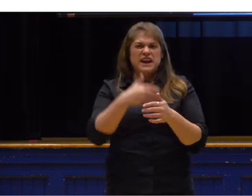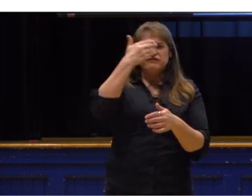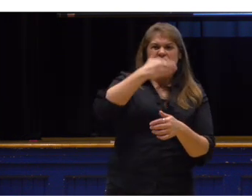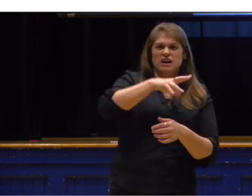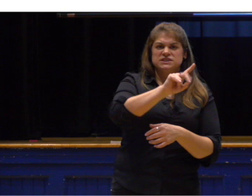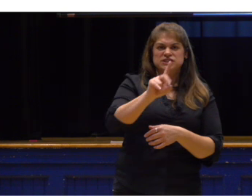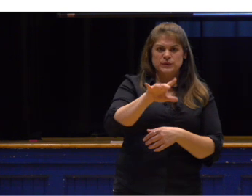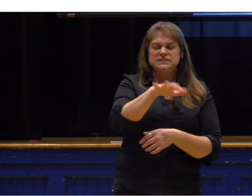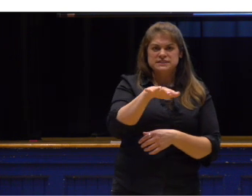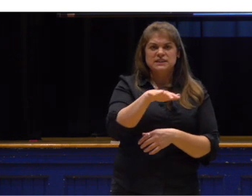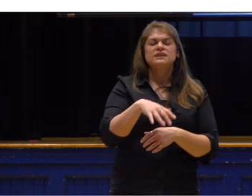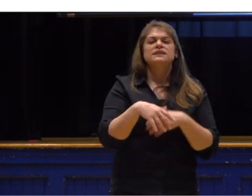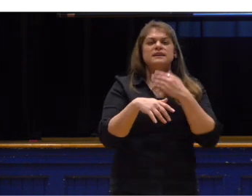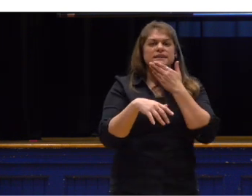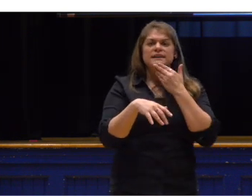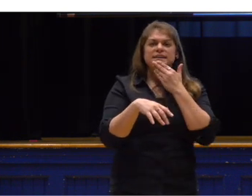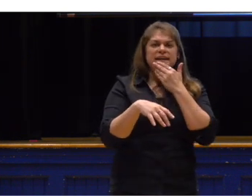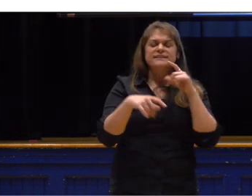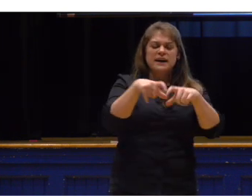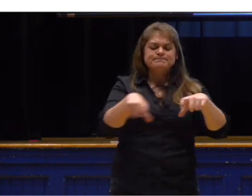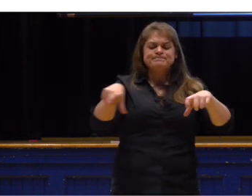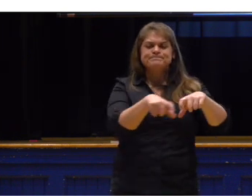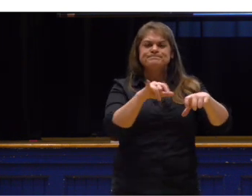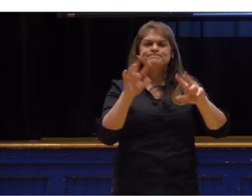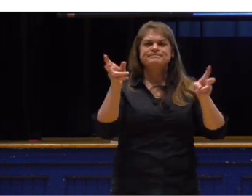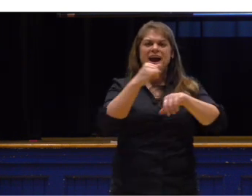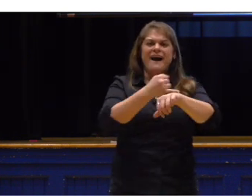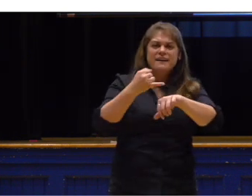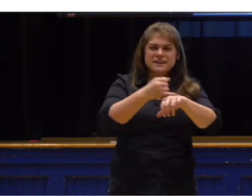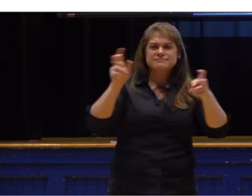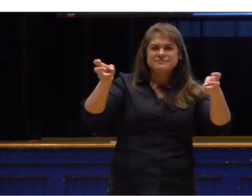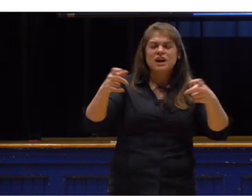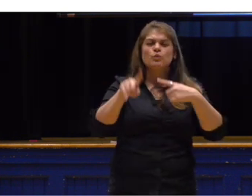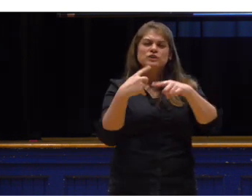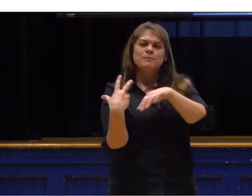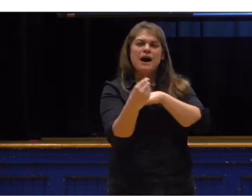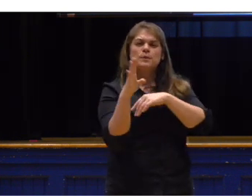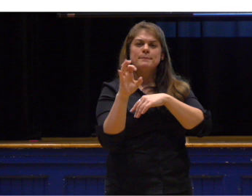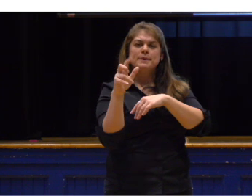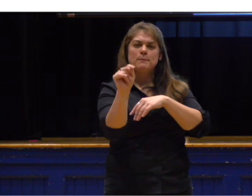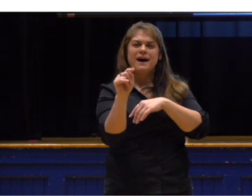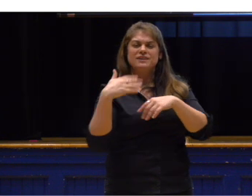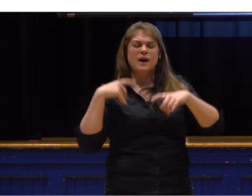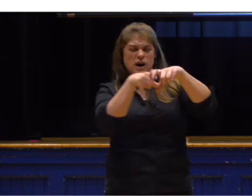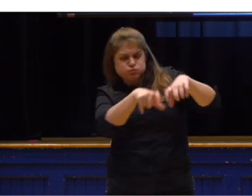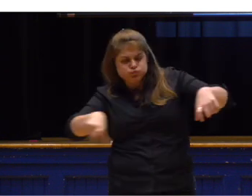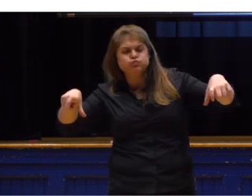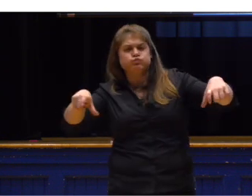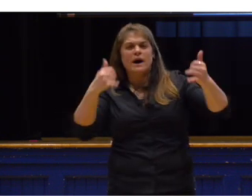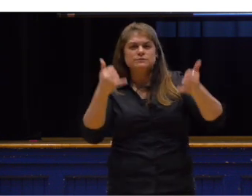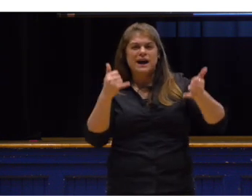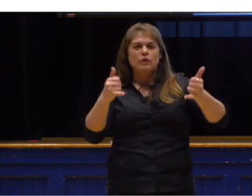Dunkin' Donuts, and the island where when you come out of Belmont now, there's a big island there. So there's going to be